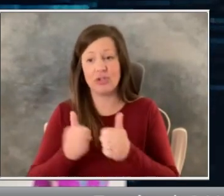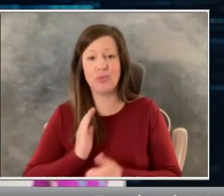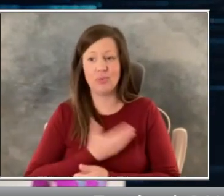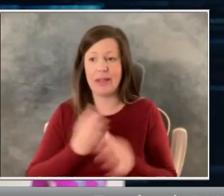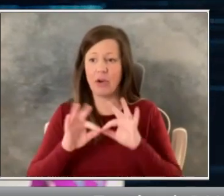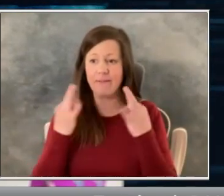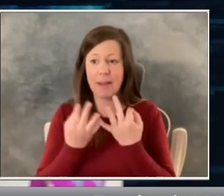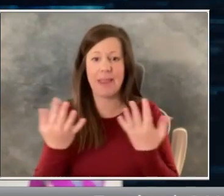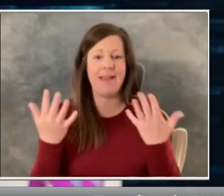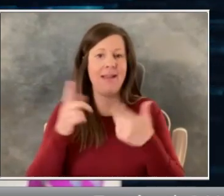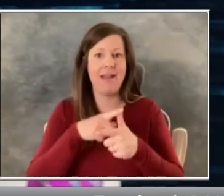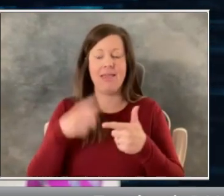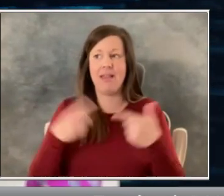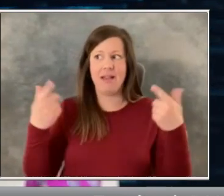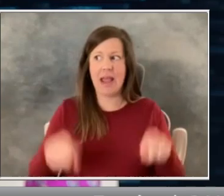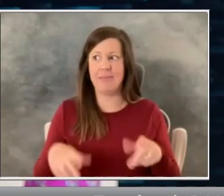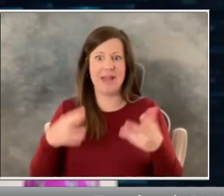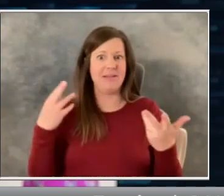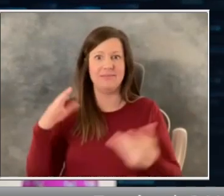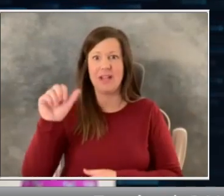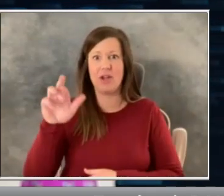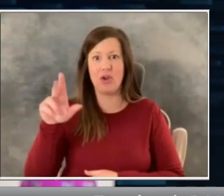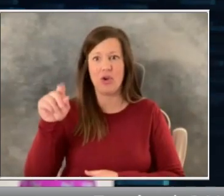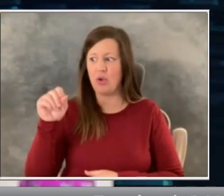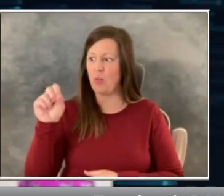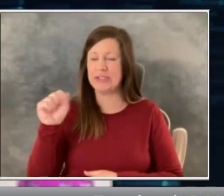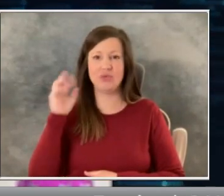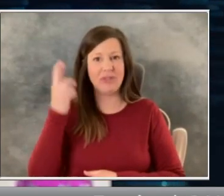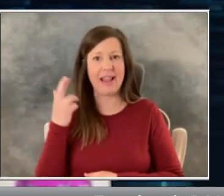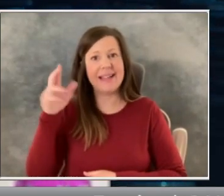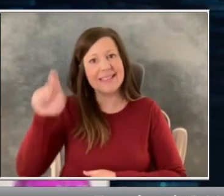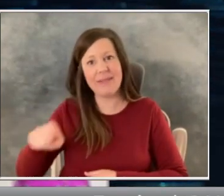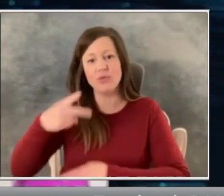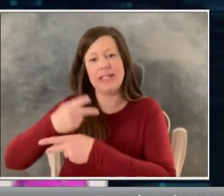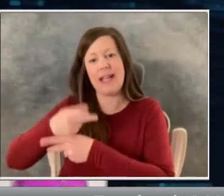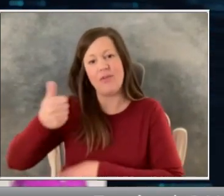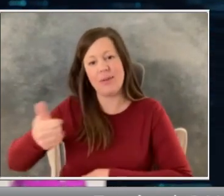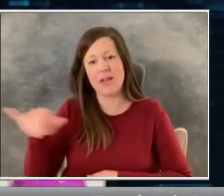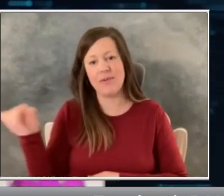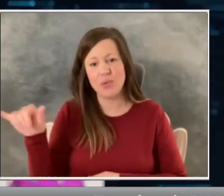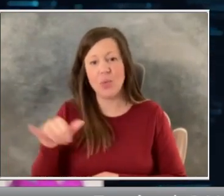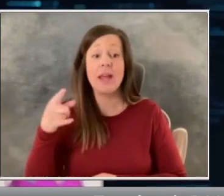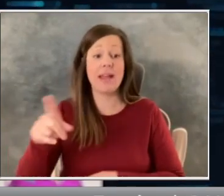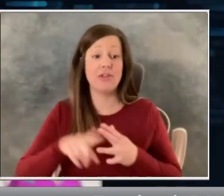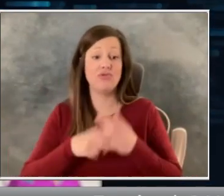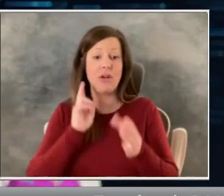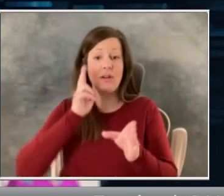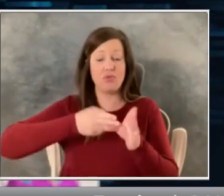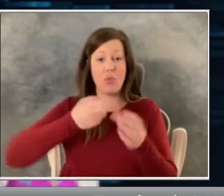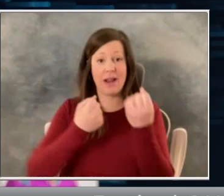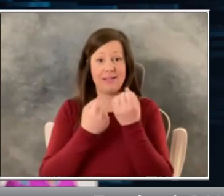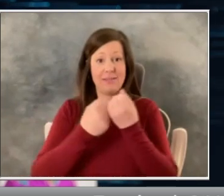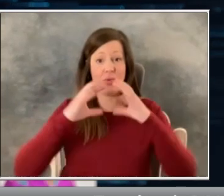Carlos realized he couldn't be an effective caregiver without caring for himself. He began joining support groups. Along the way,